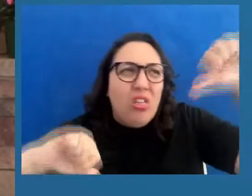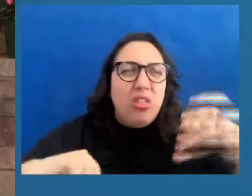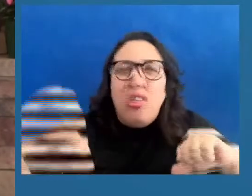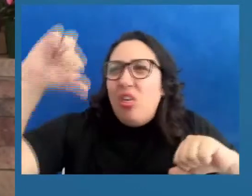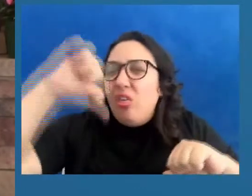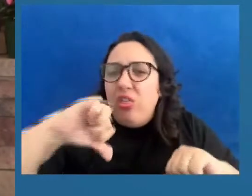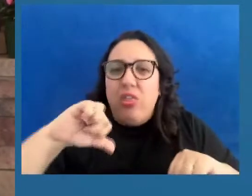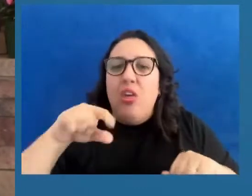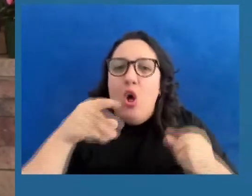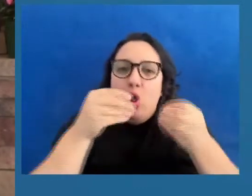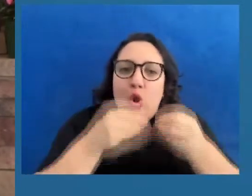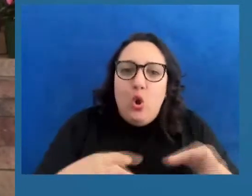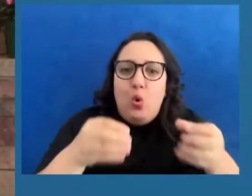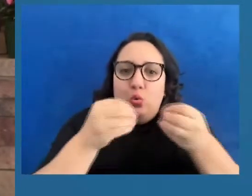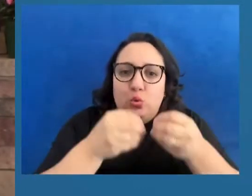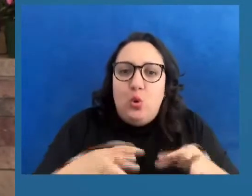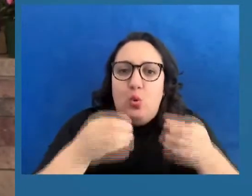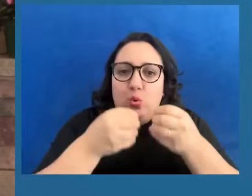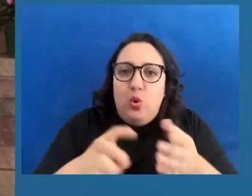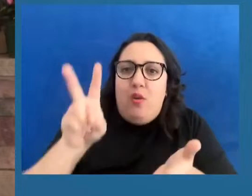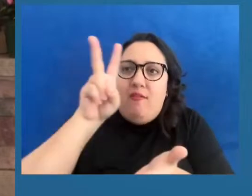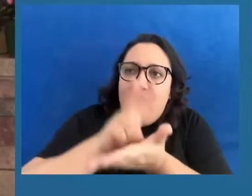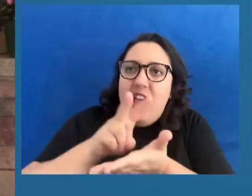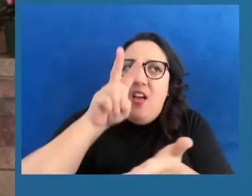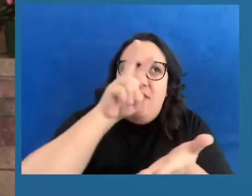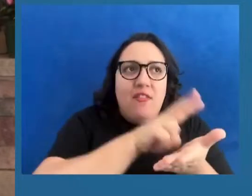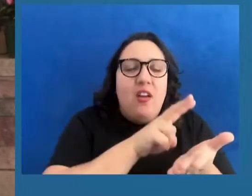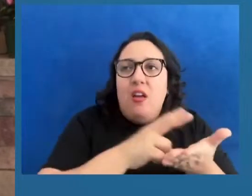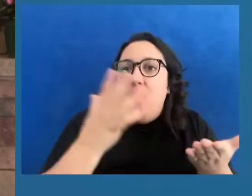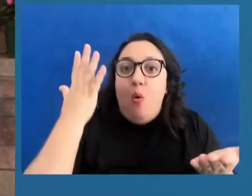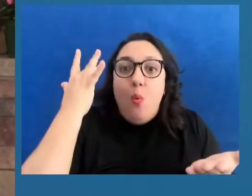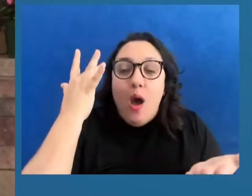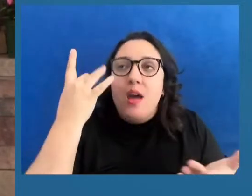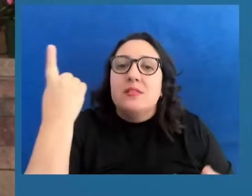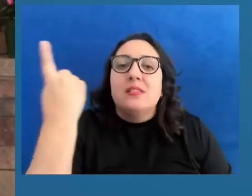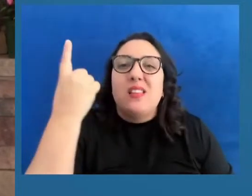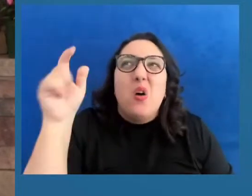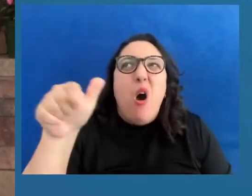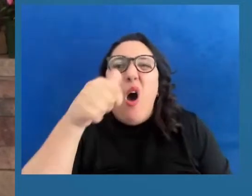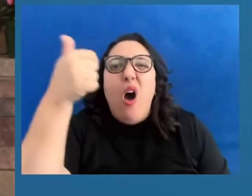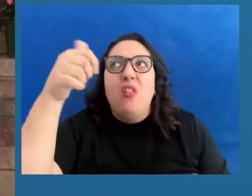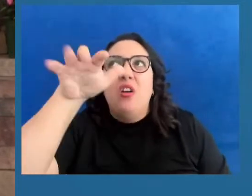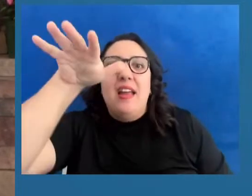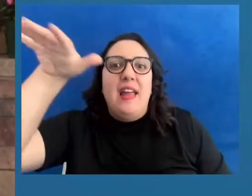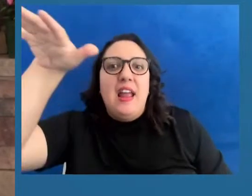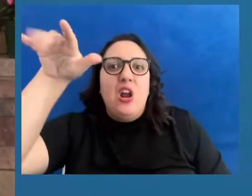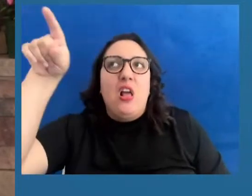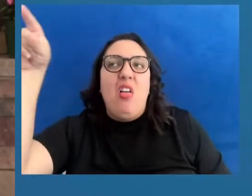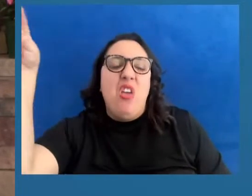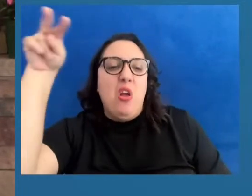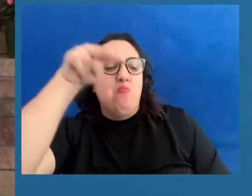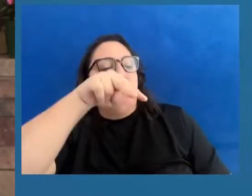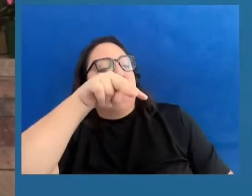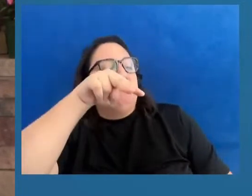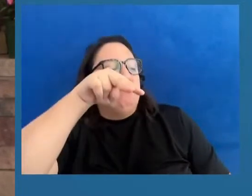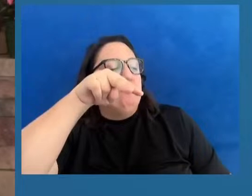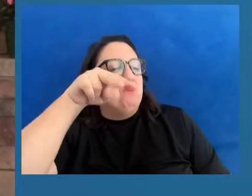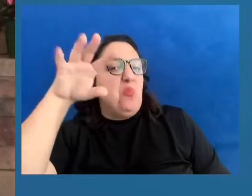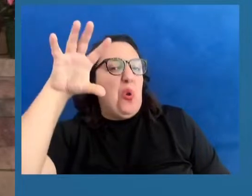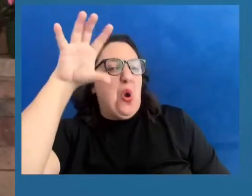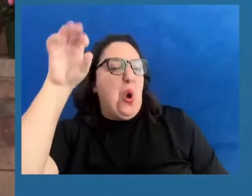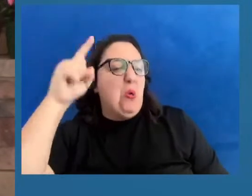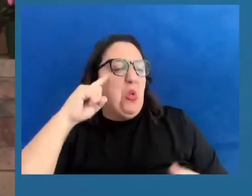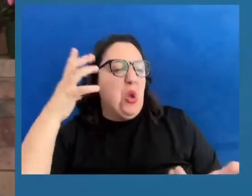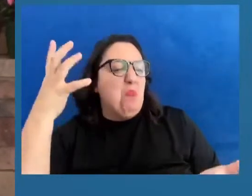somebody else who's not from your community, who doesn't understand our values, our way of life, who comes in to make a buck and they